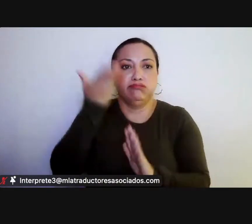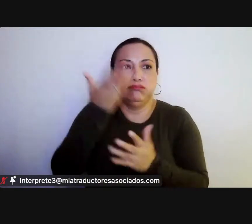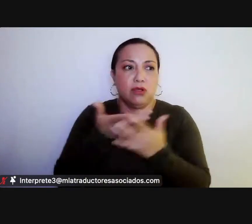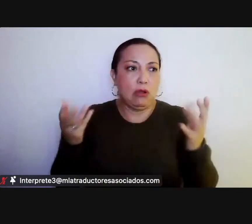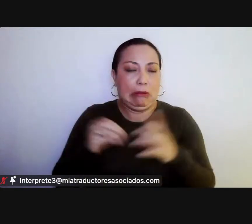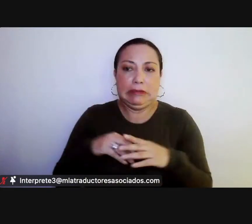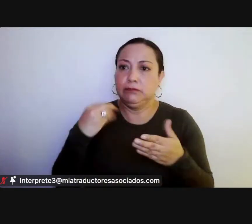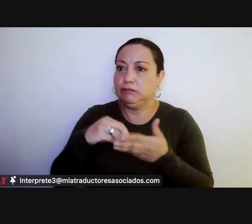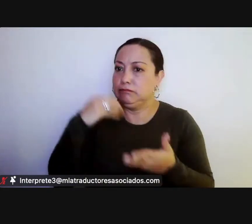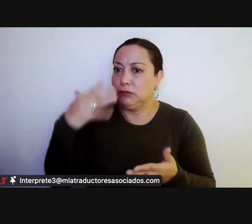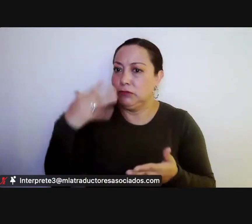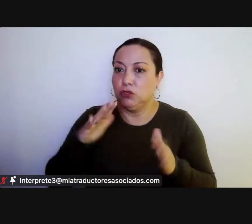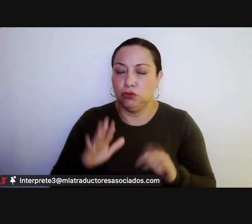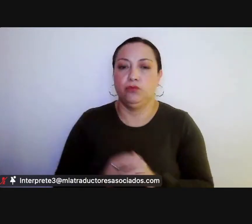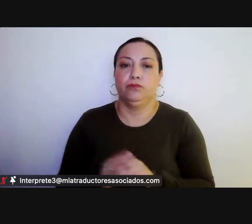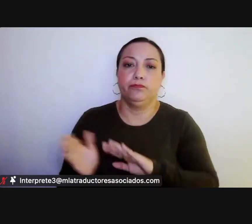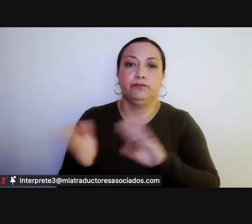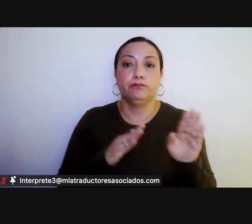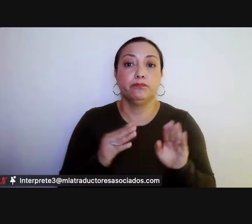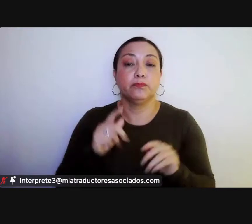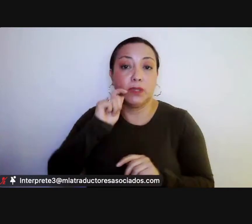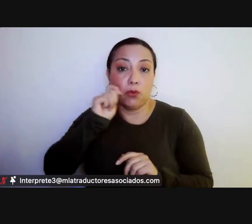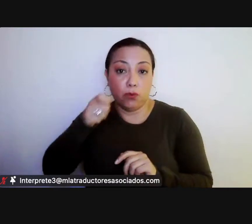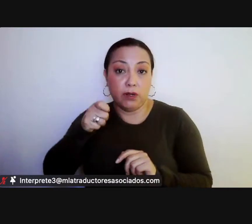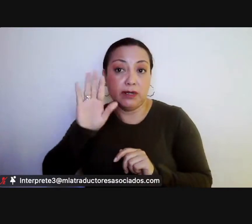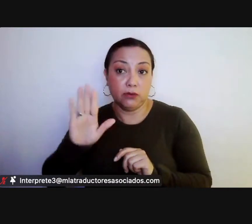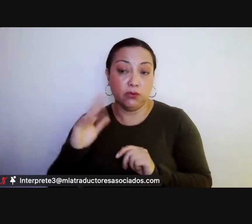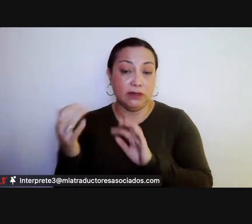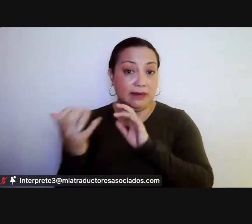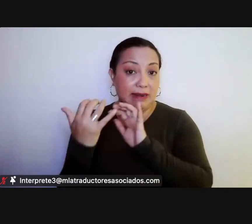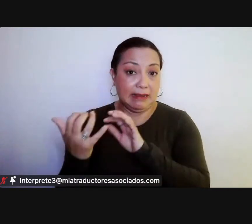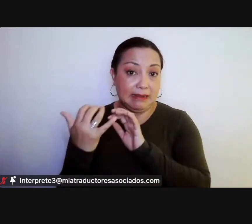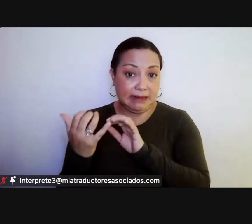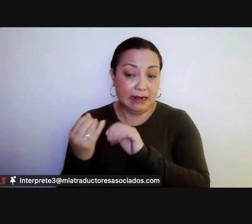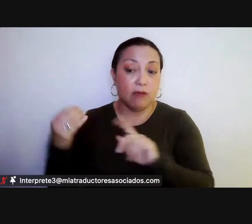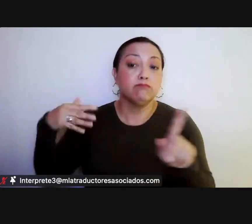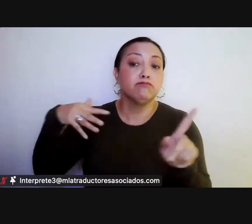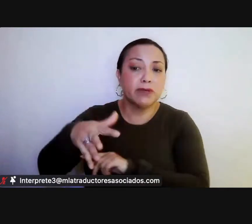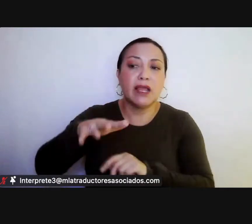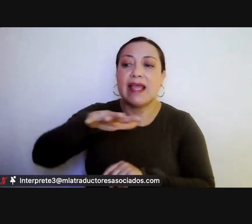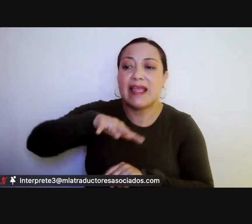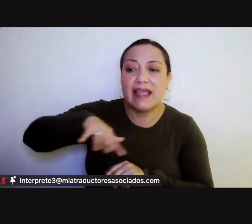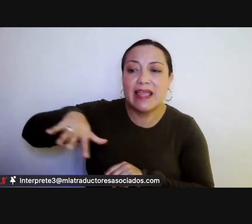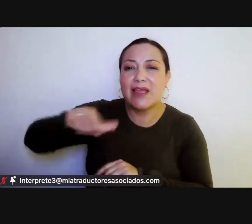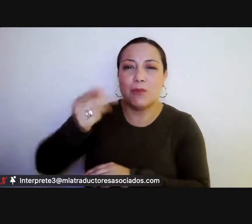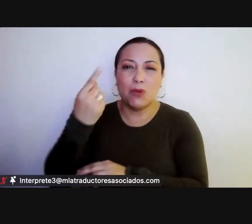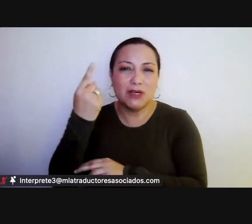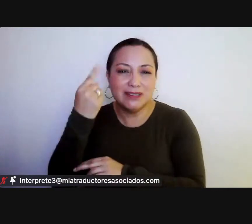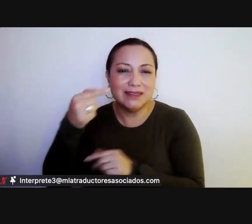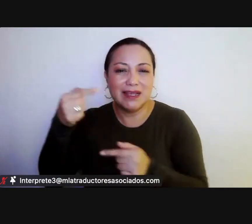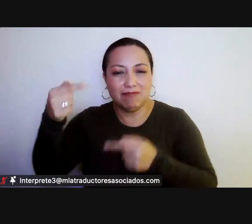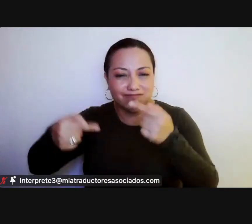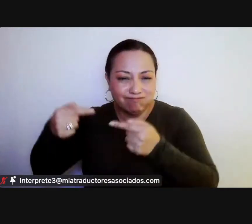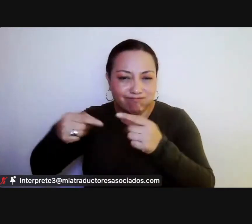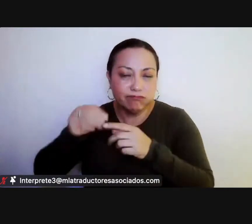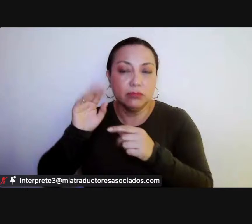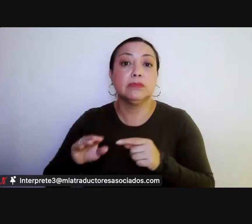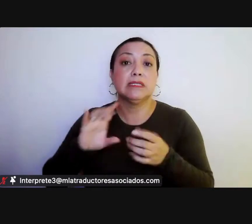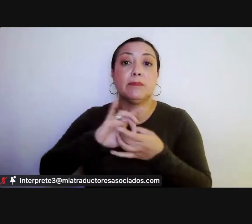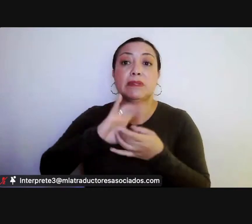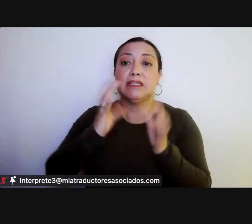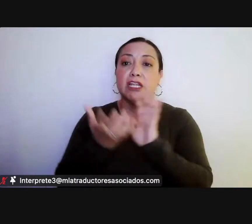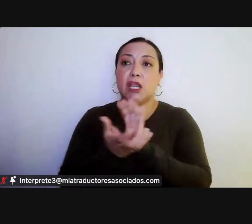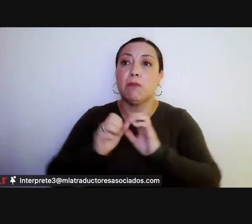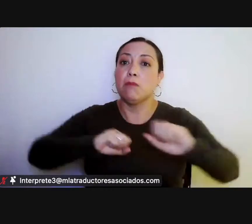increase and this acceleration for global economy. War in Ukraine has caused less global